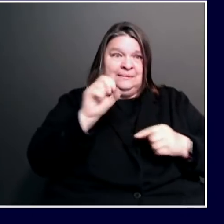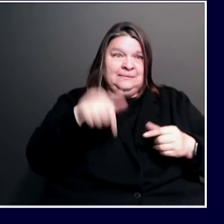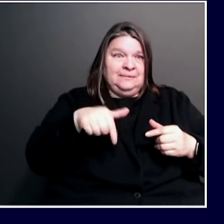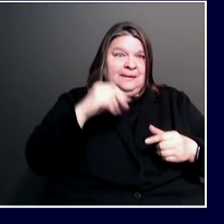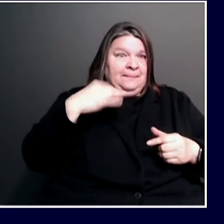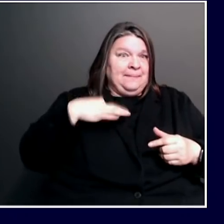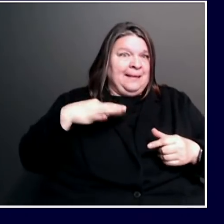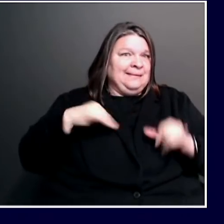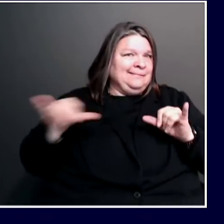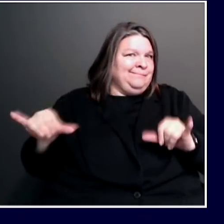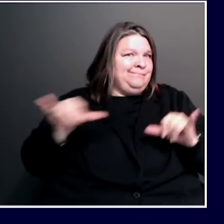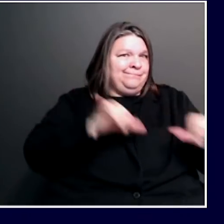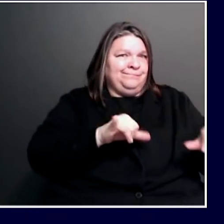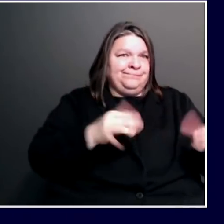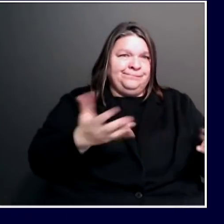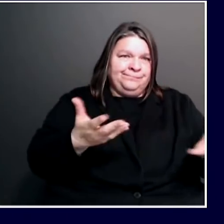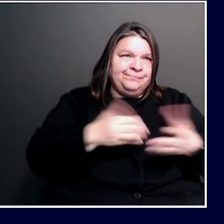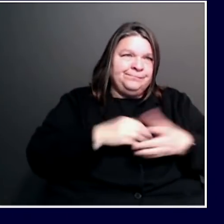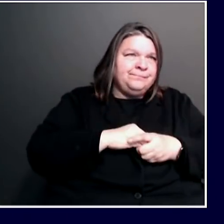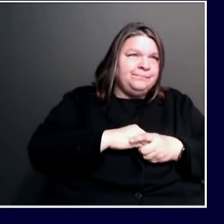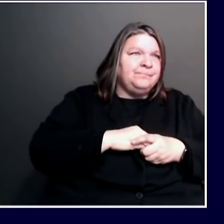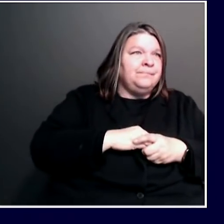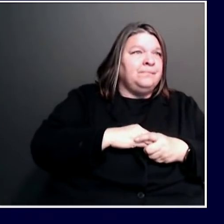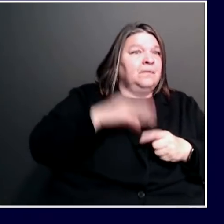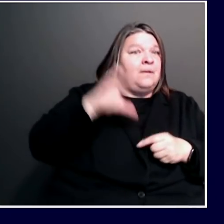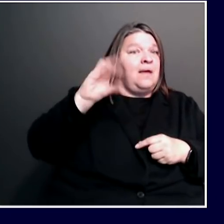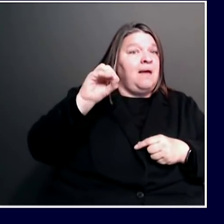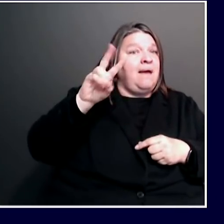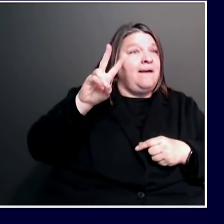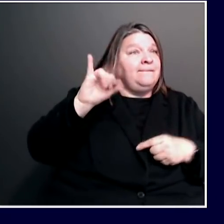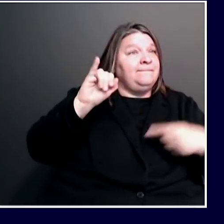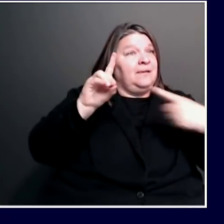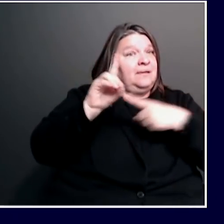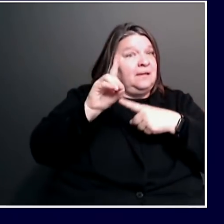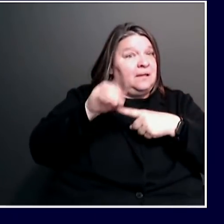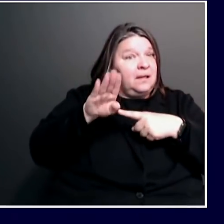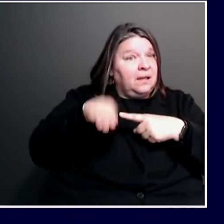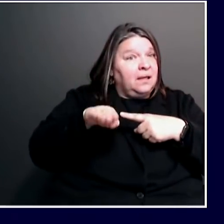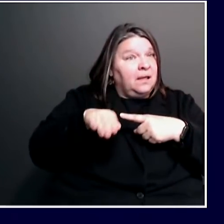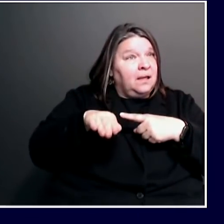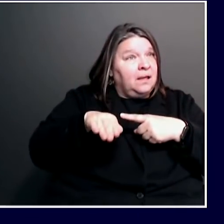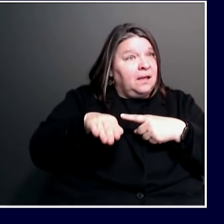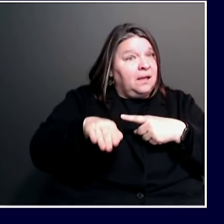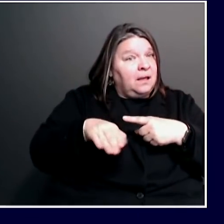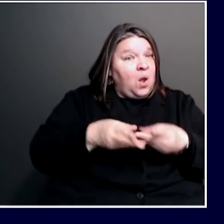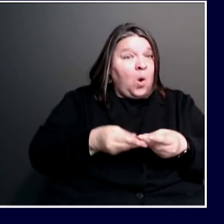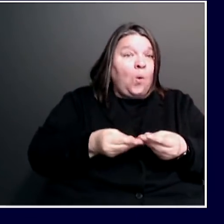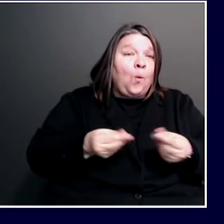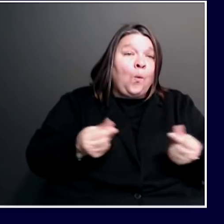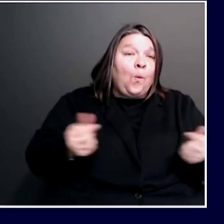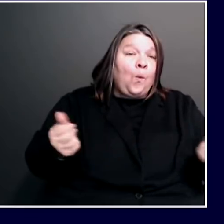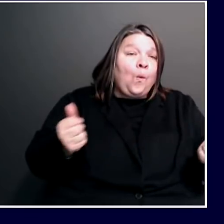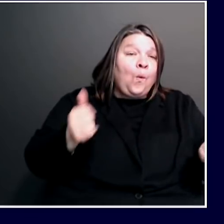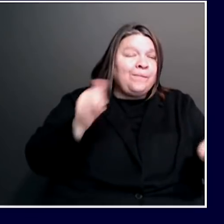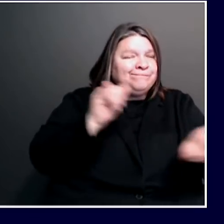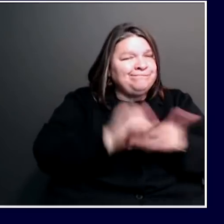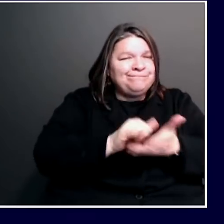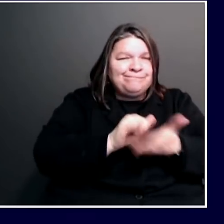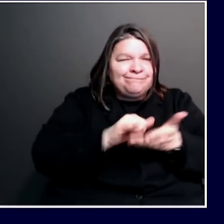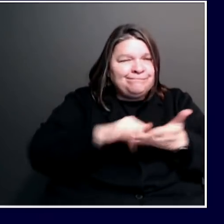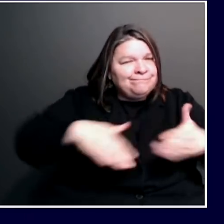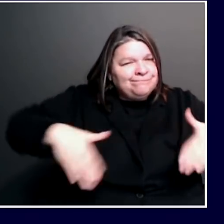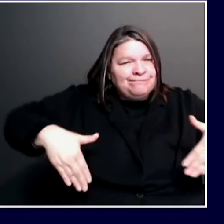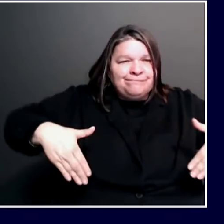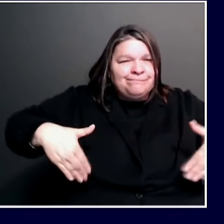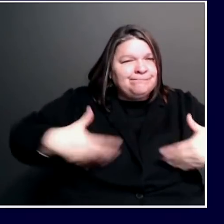COVID is down, but it may not be out. So we're going to have to set up systems, which we are doing, that help us figure